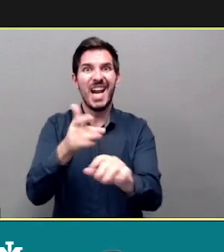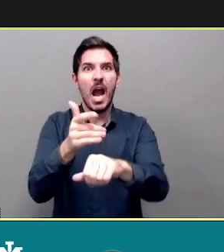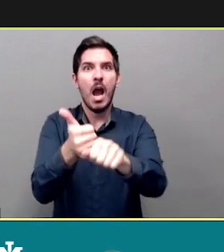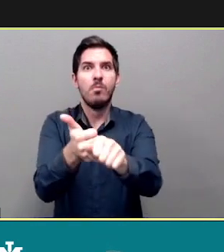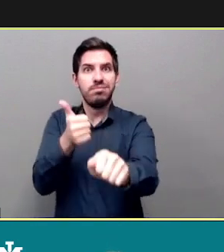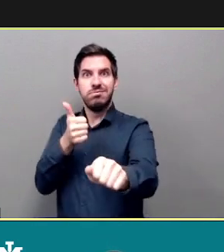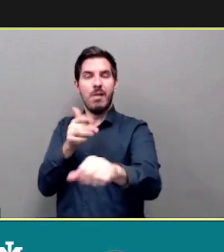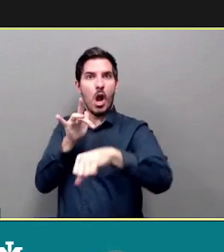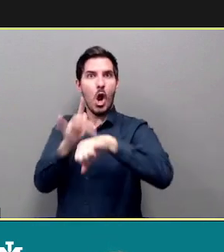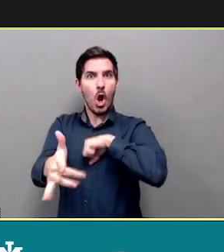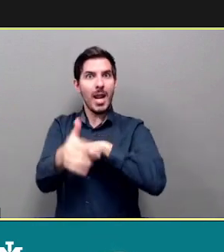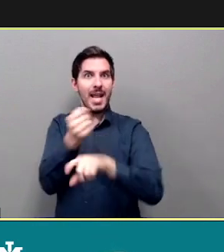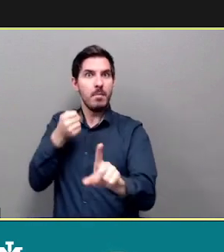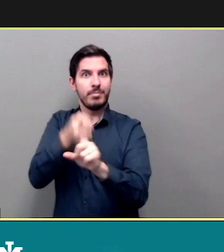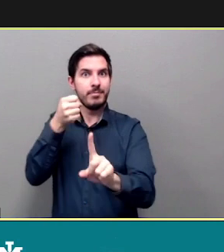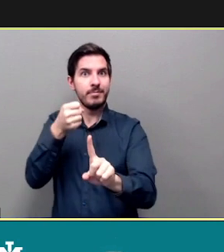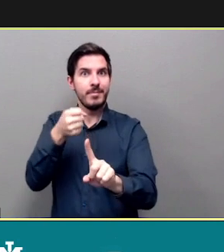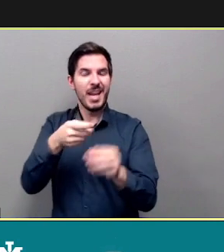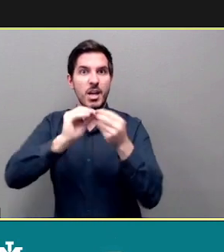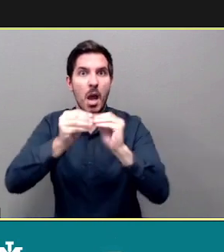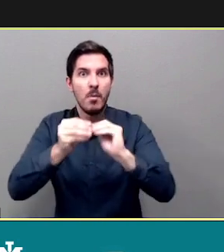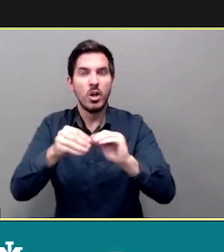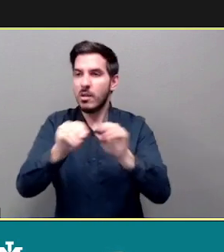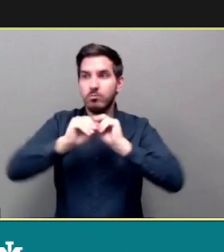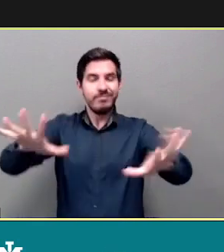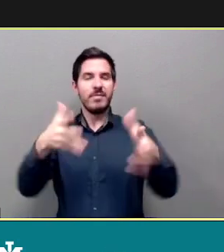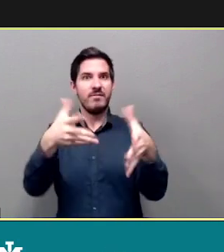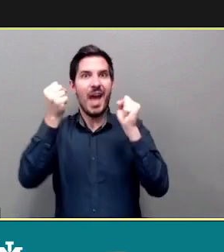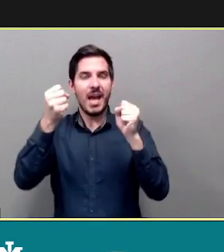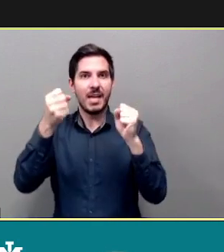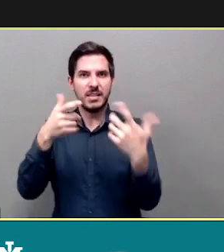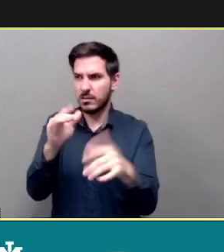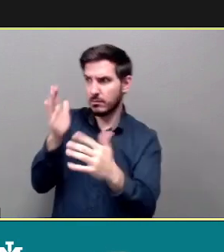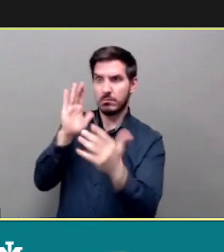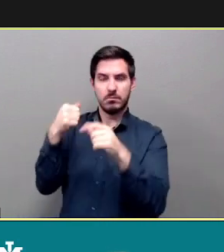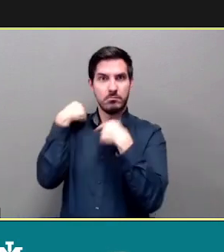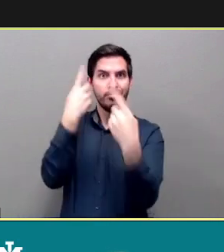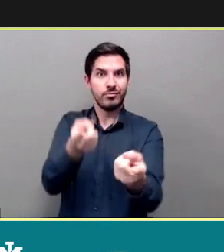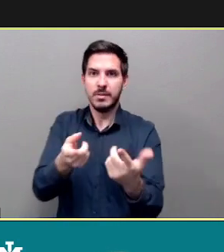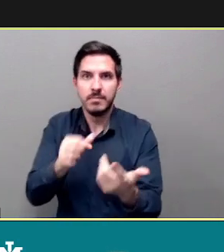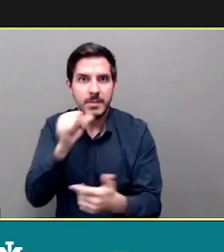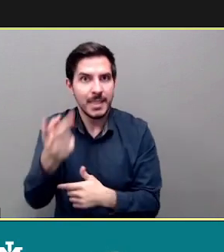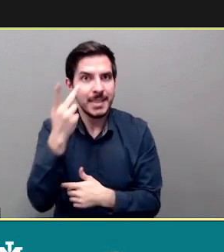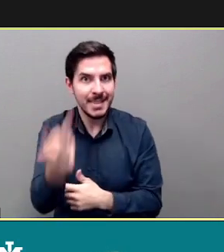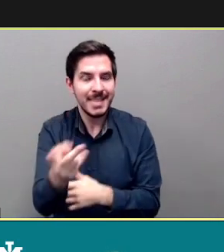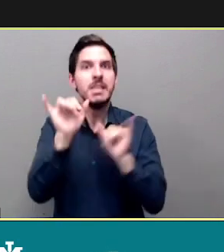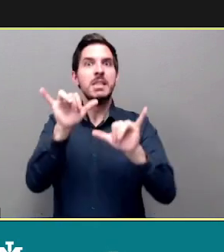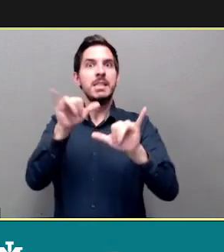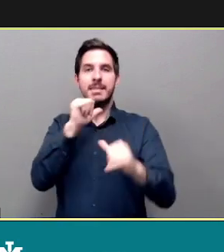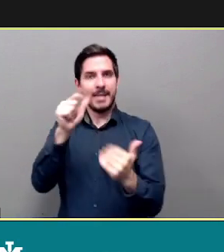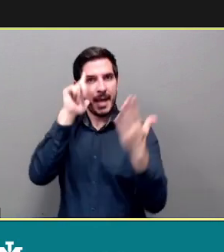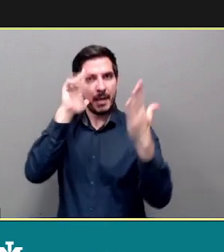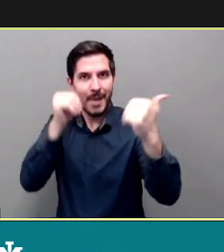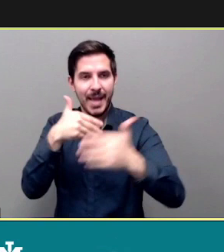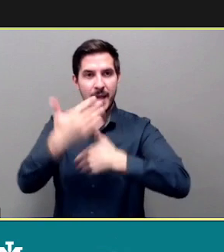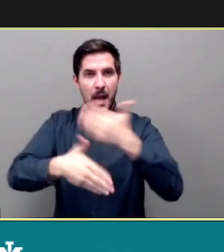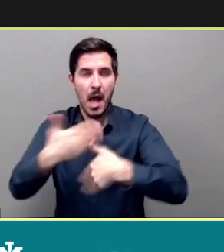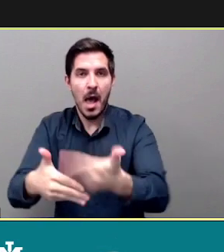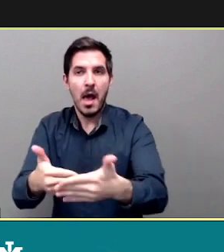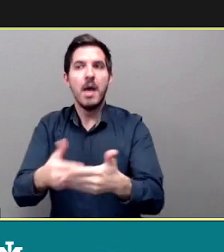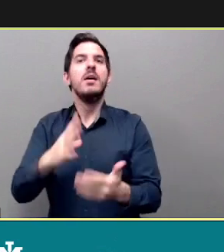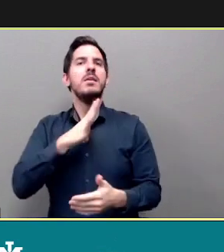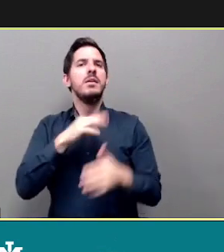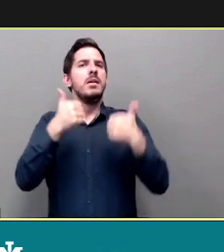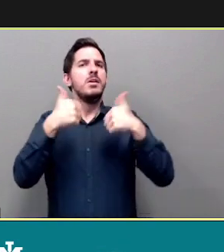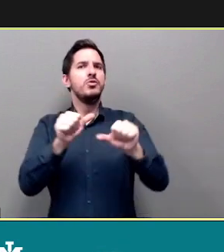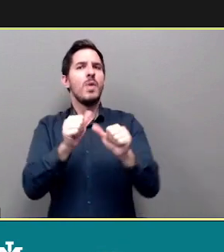much higher than we've seen in years past. Our response to opening up additional beds have included turning